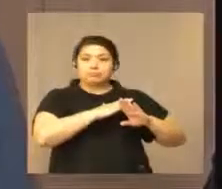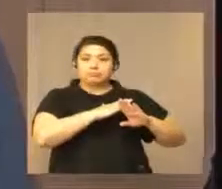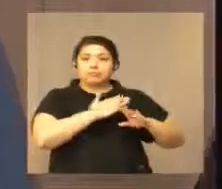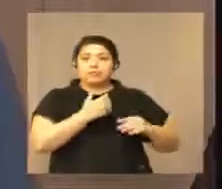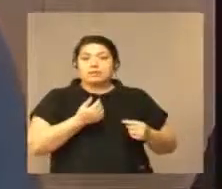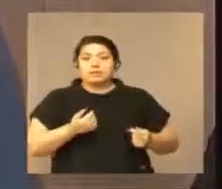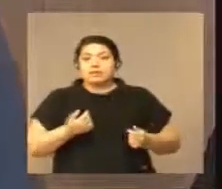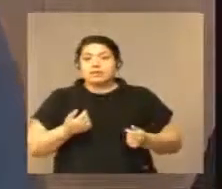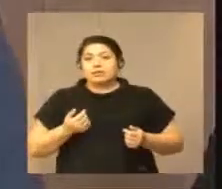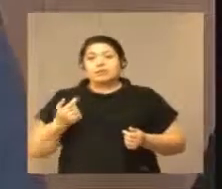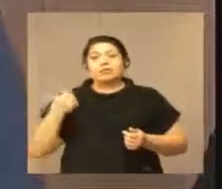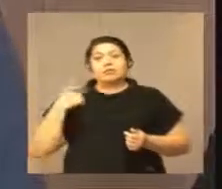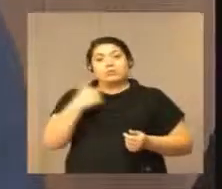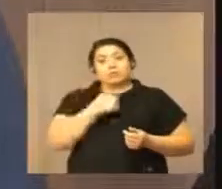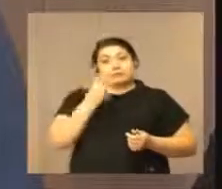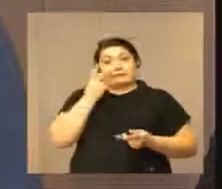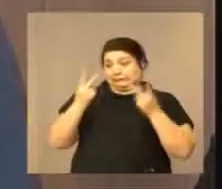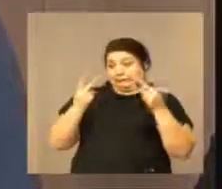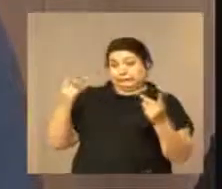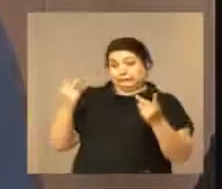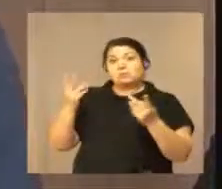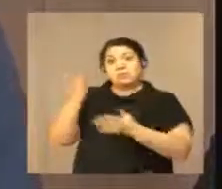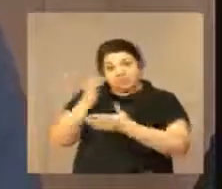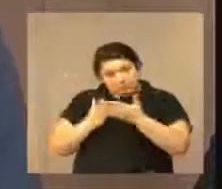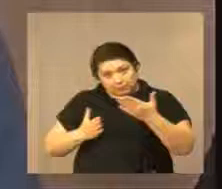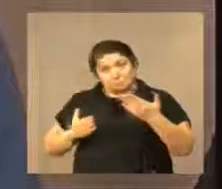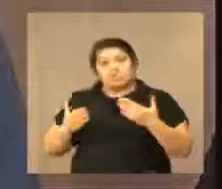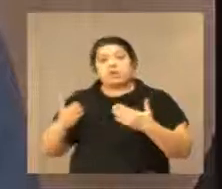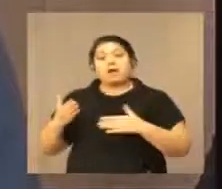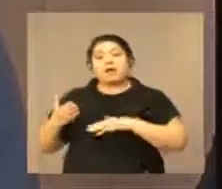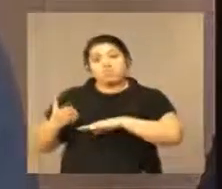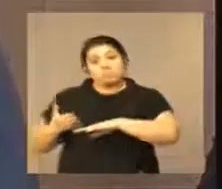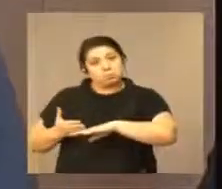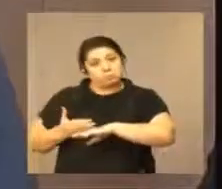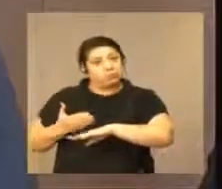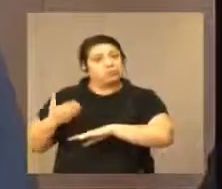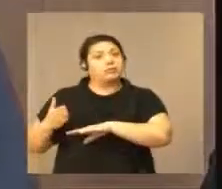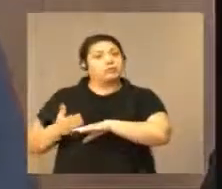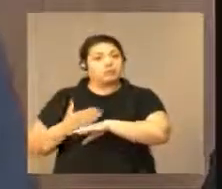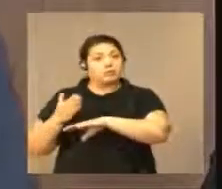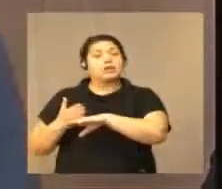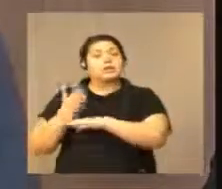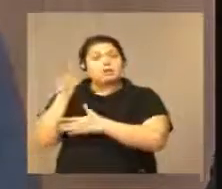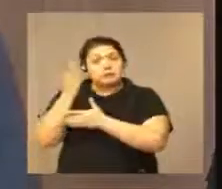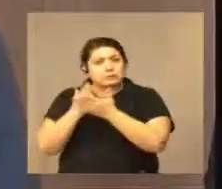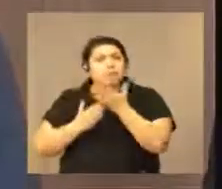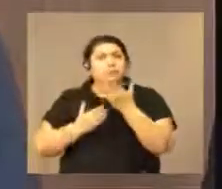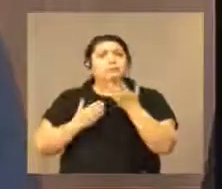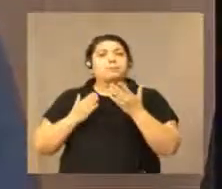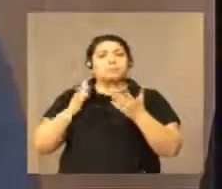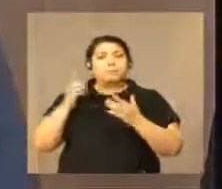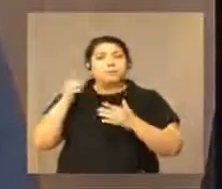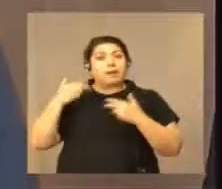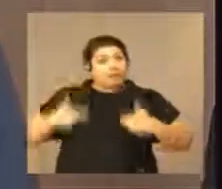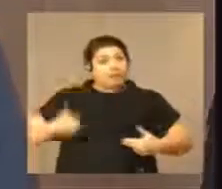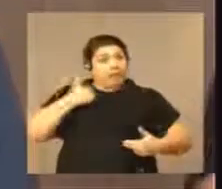And so, in fact, we've seen some improvements. In fact, there has been outreach